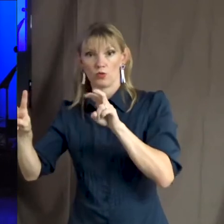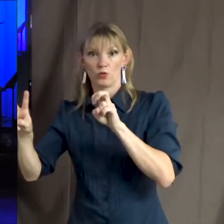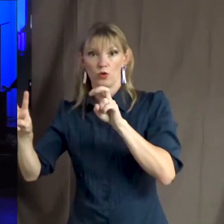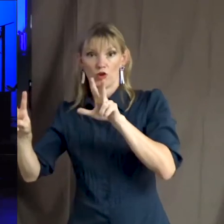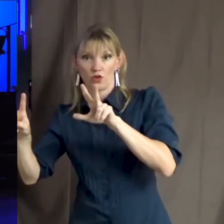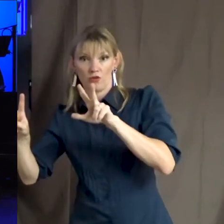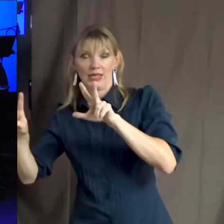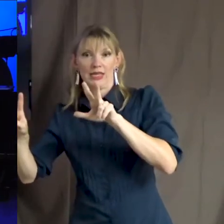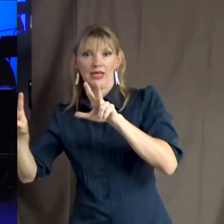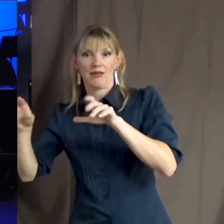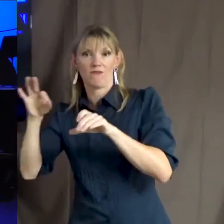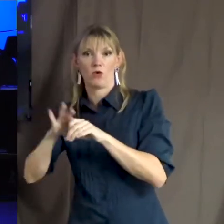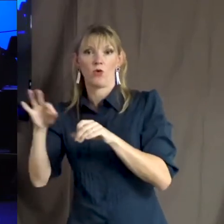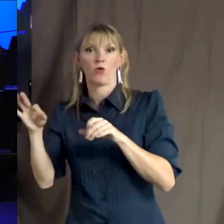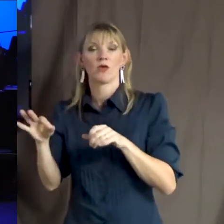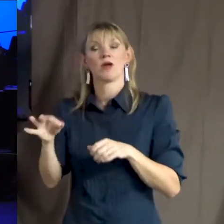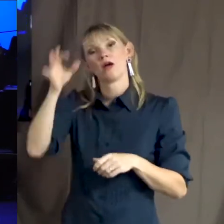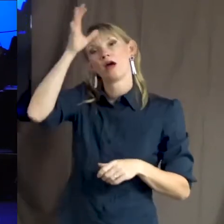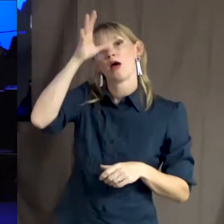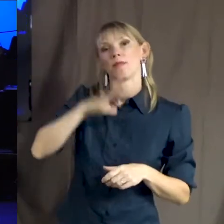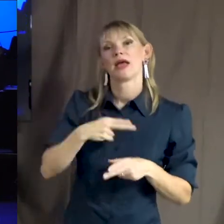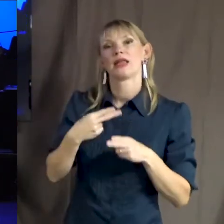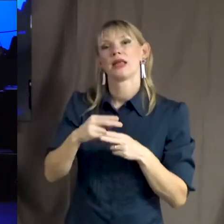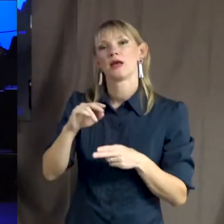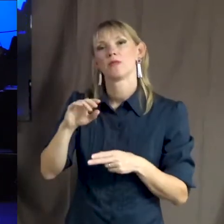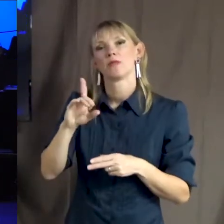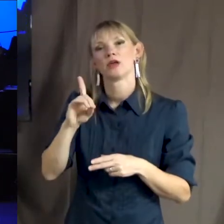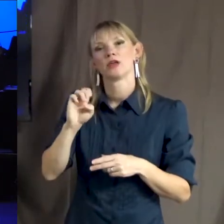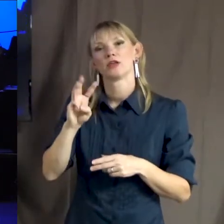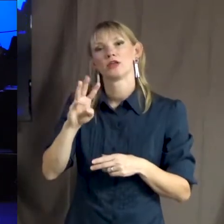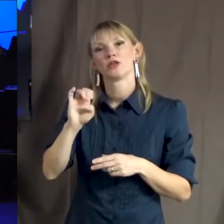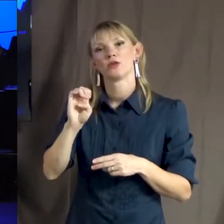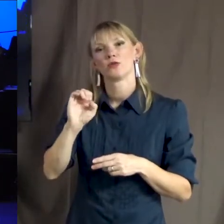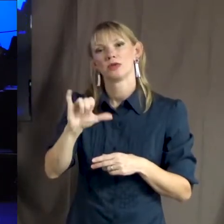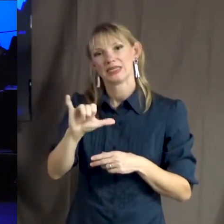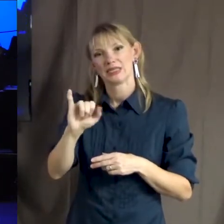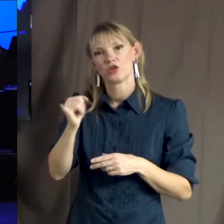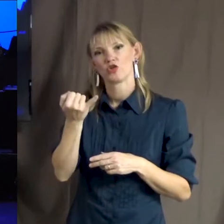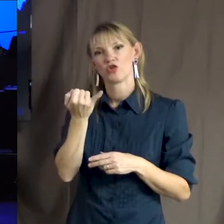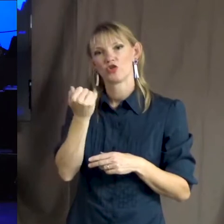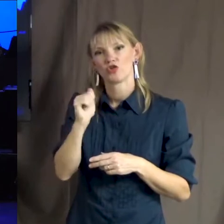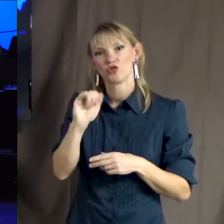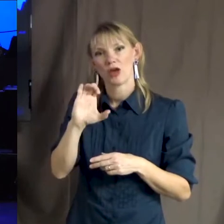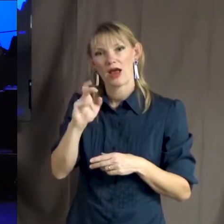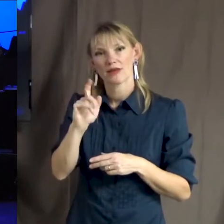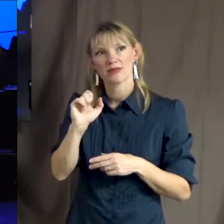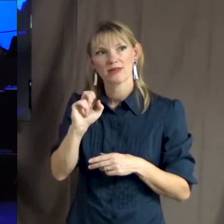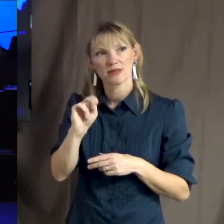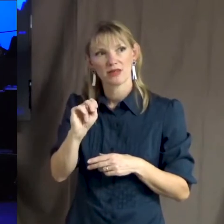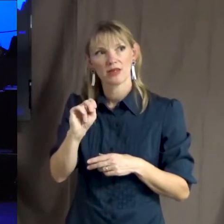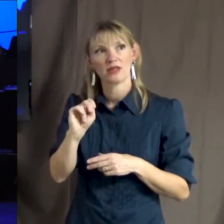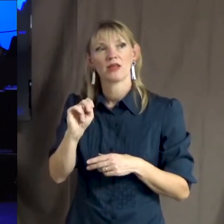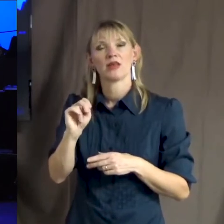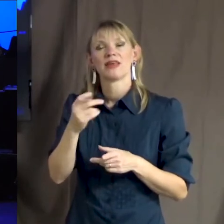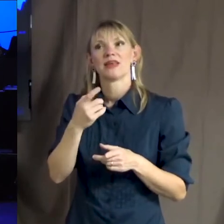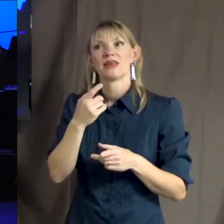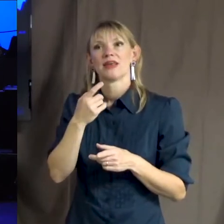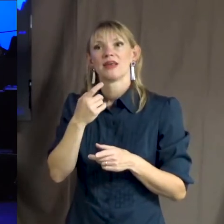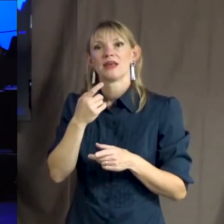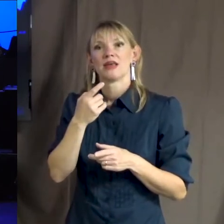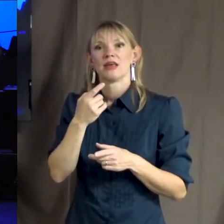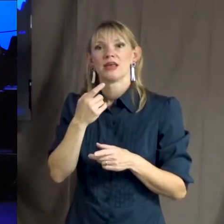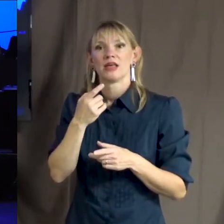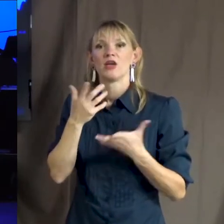A gentleman by the name of Dewey Jackson Short, part of the committee to keep America out of the war, meant to call